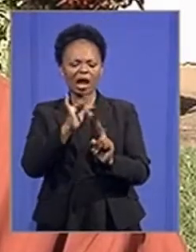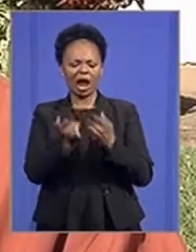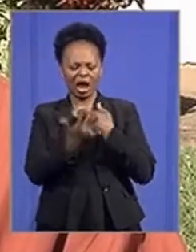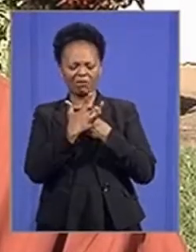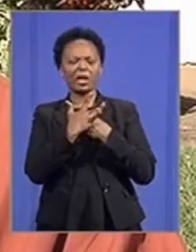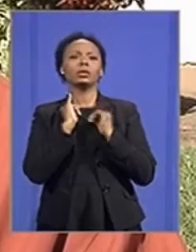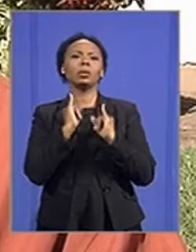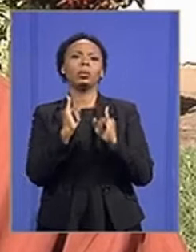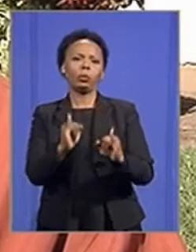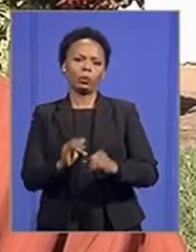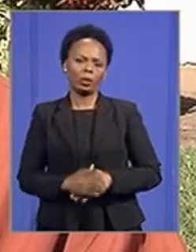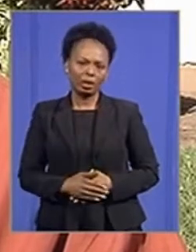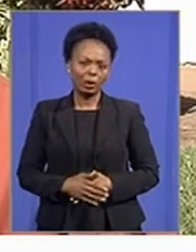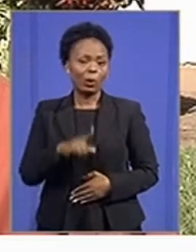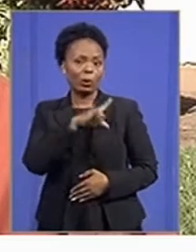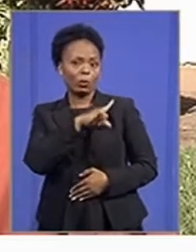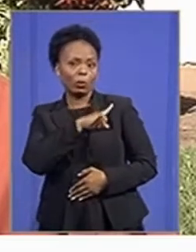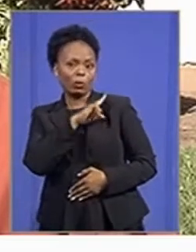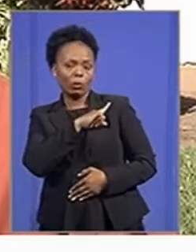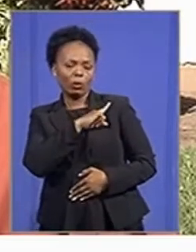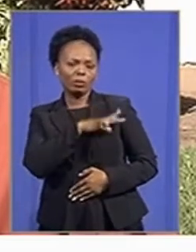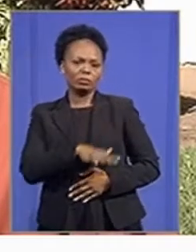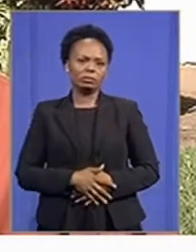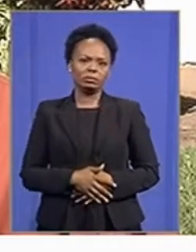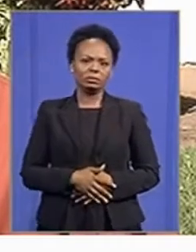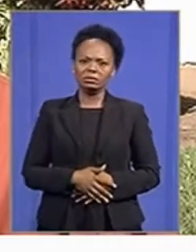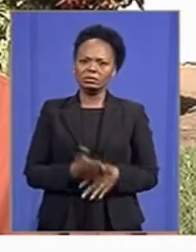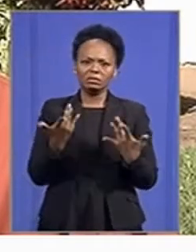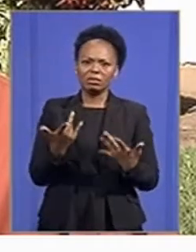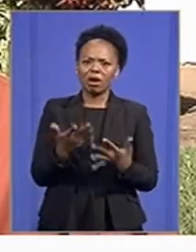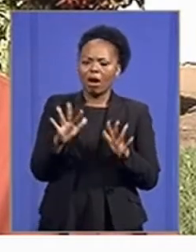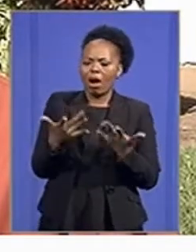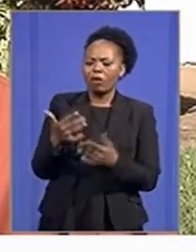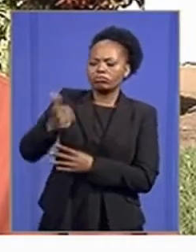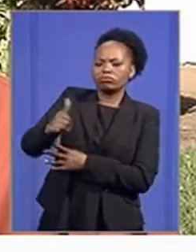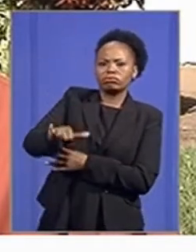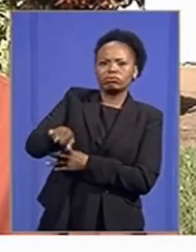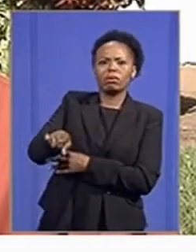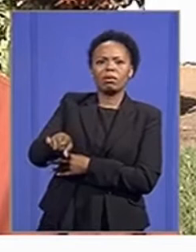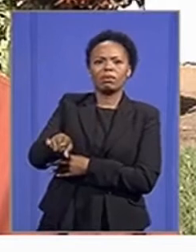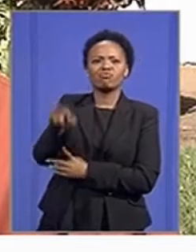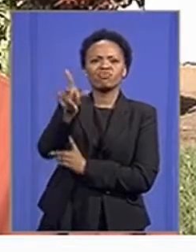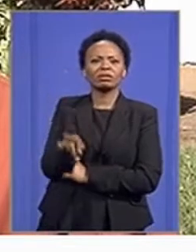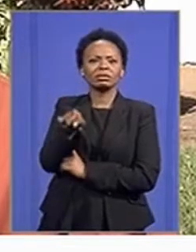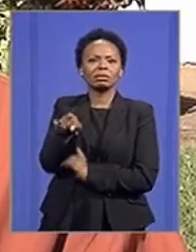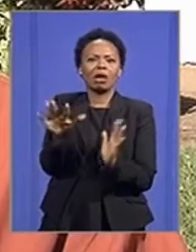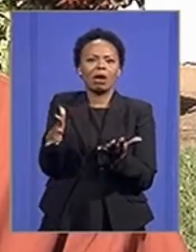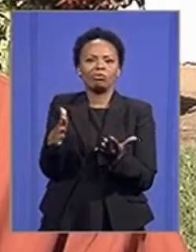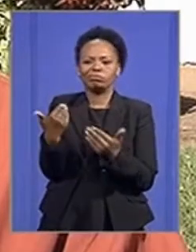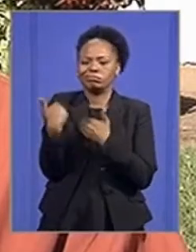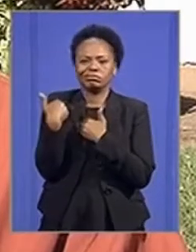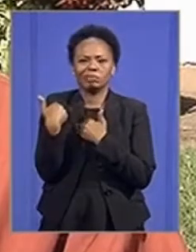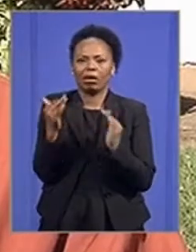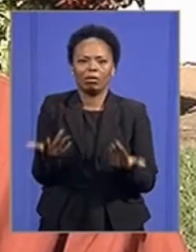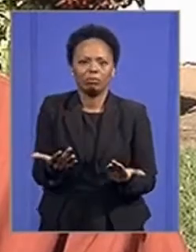because of go affecta go community ga rona ga batho, go rwala ga rona ga batho. Driver